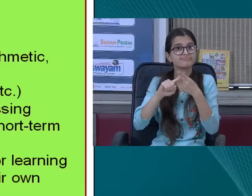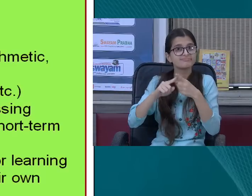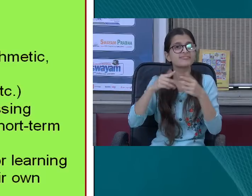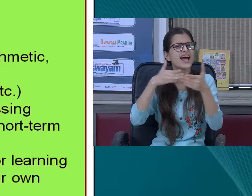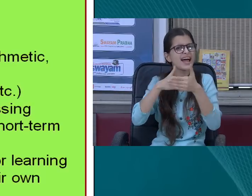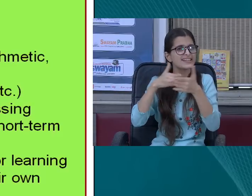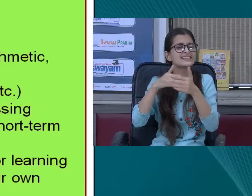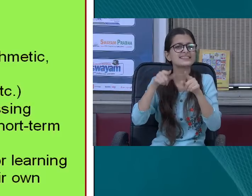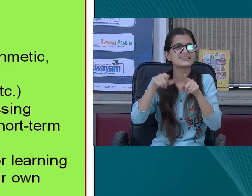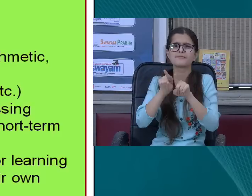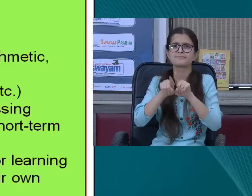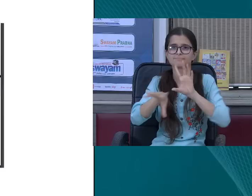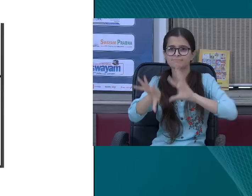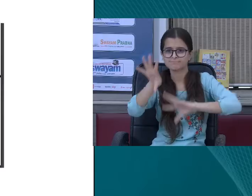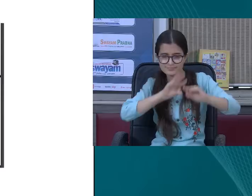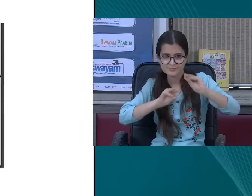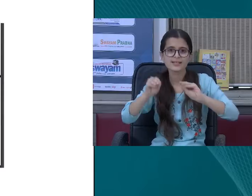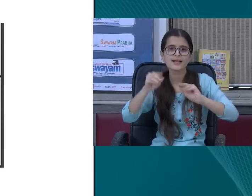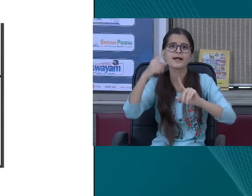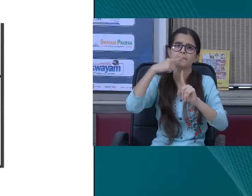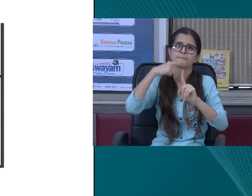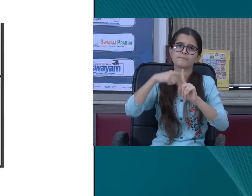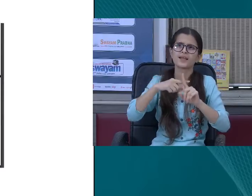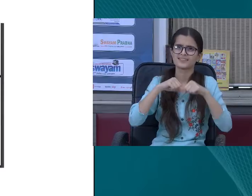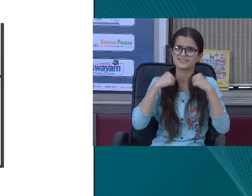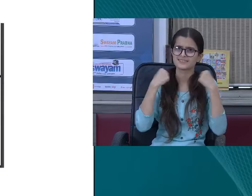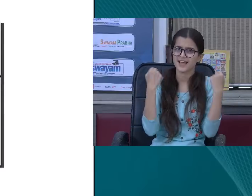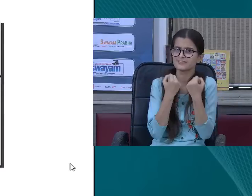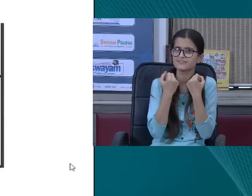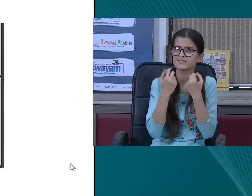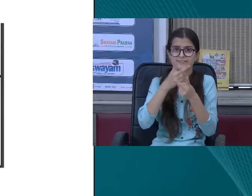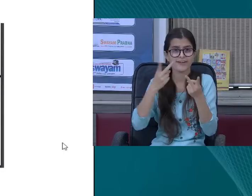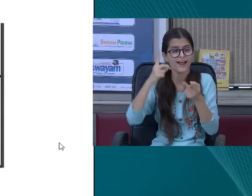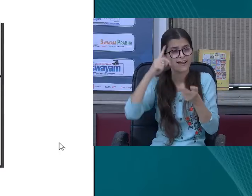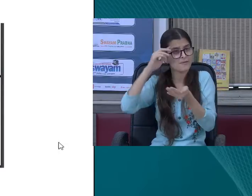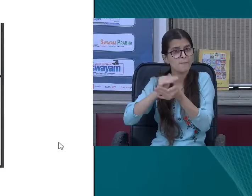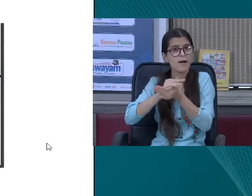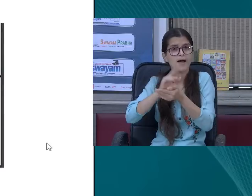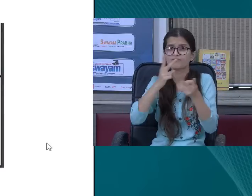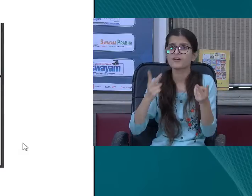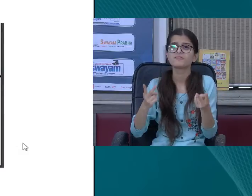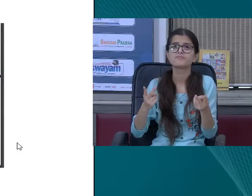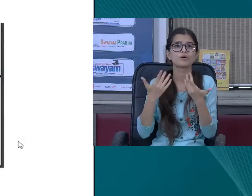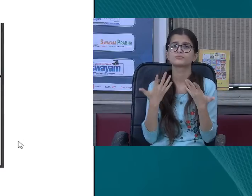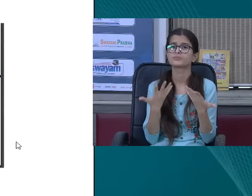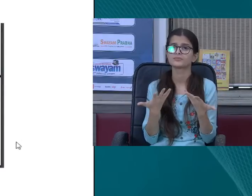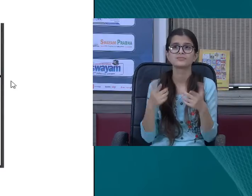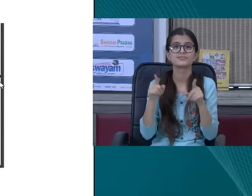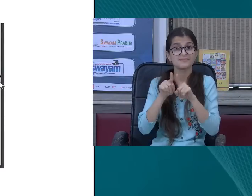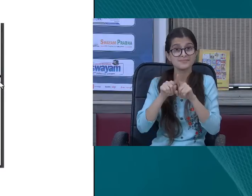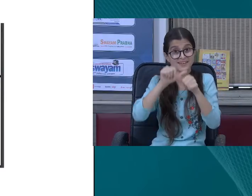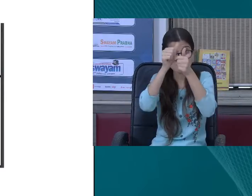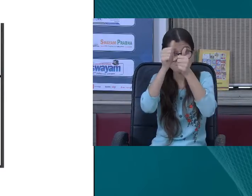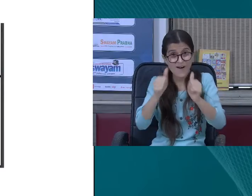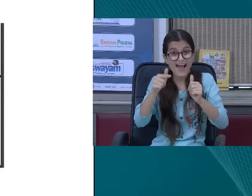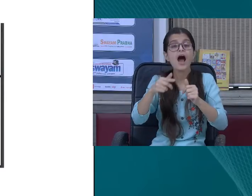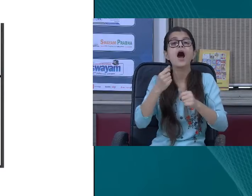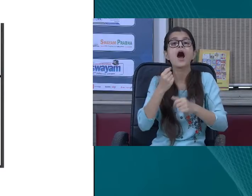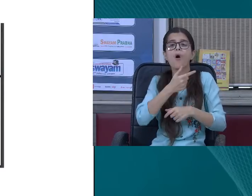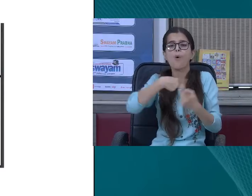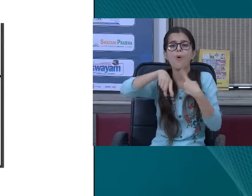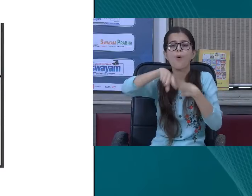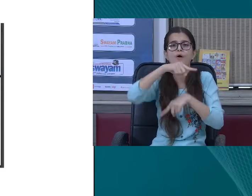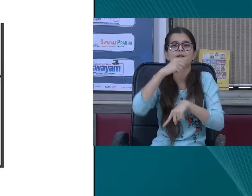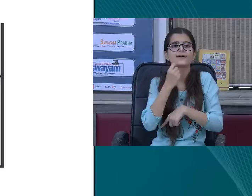and they cannot plan certain activities also. So from this diagram, the model, we can understand any